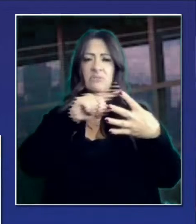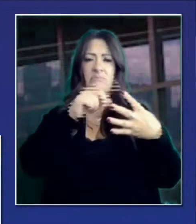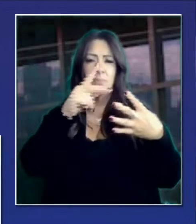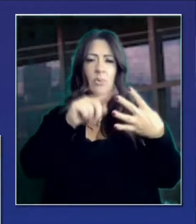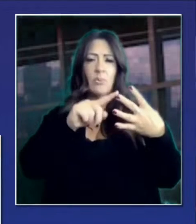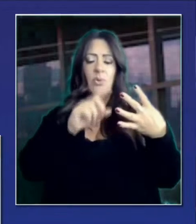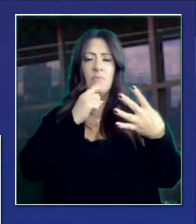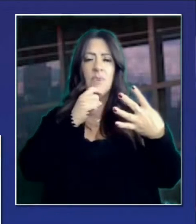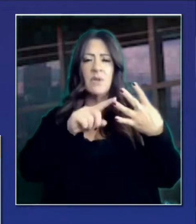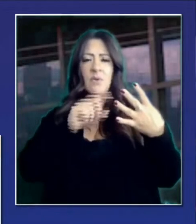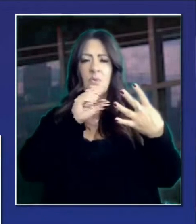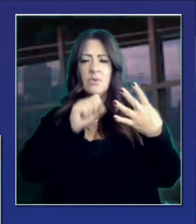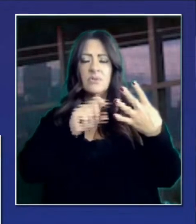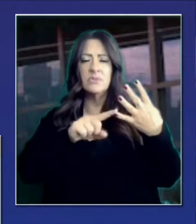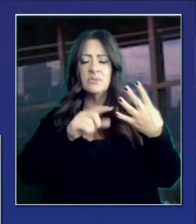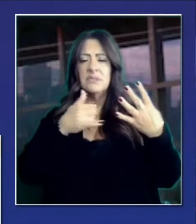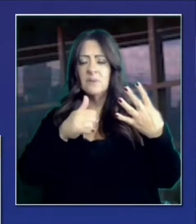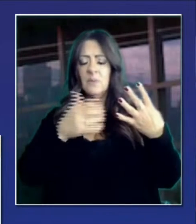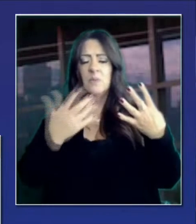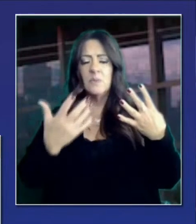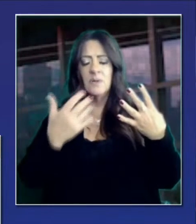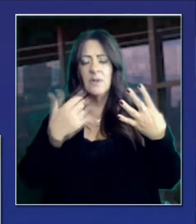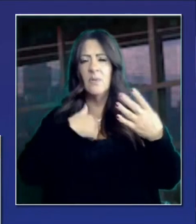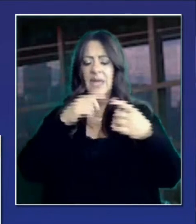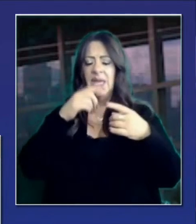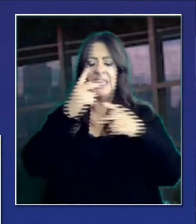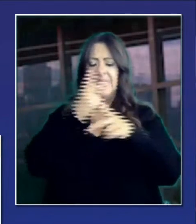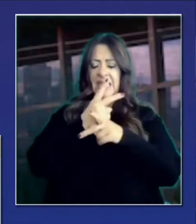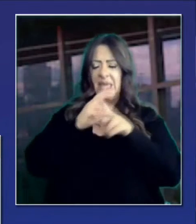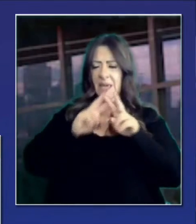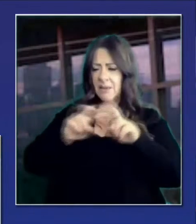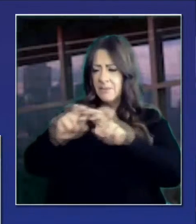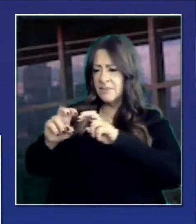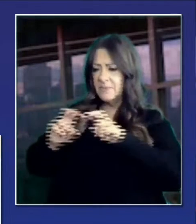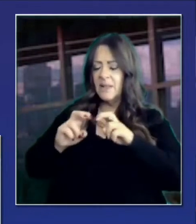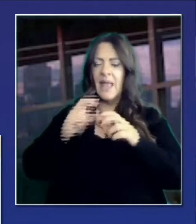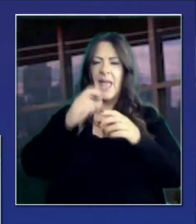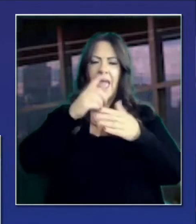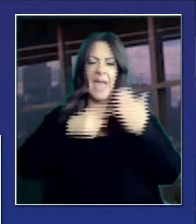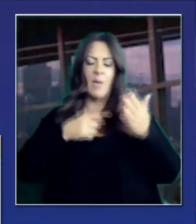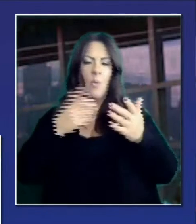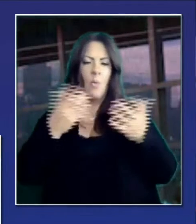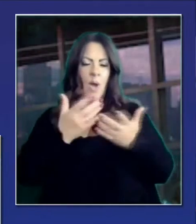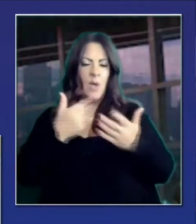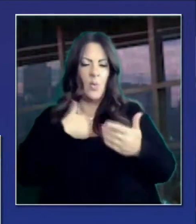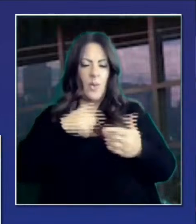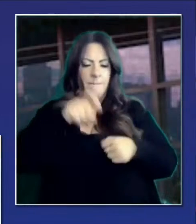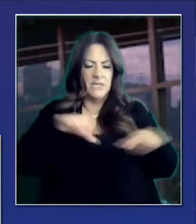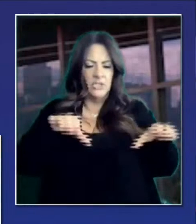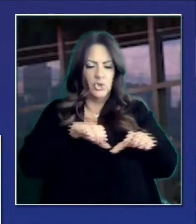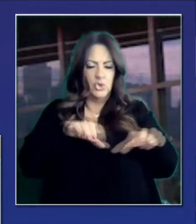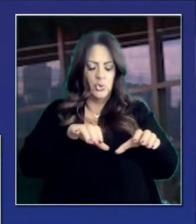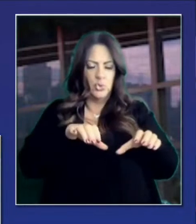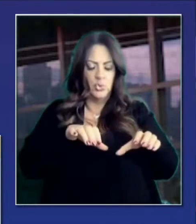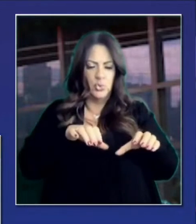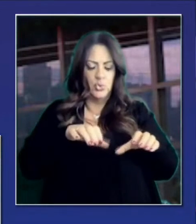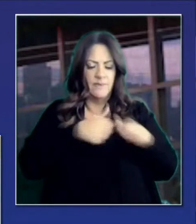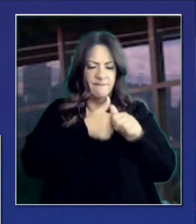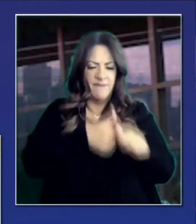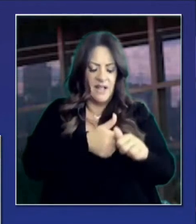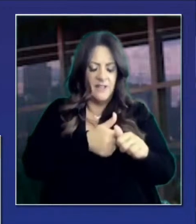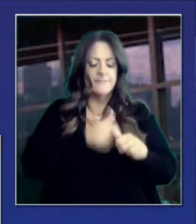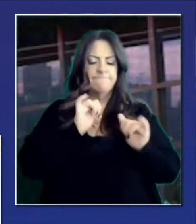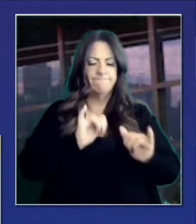statewide, and we will always be looking to use tools that get us safely through this as we work to get the